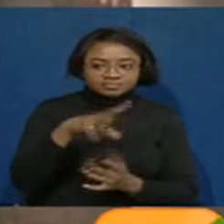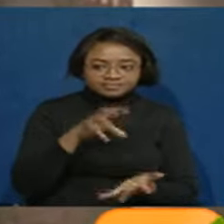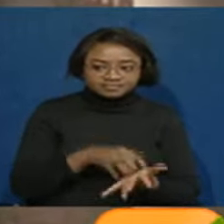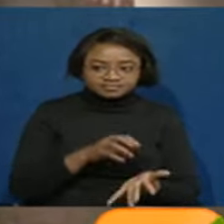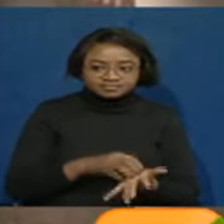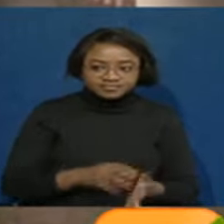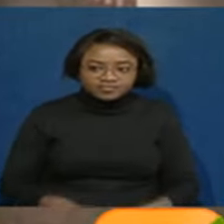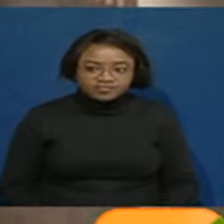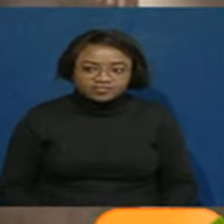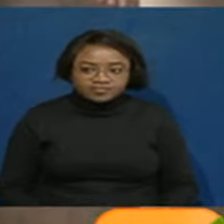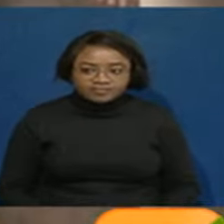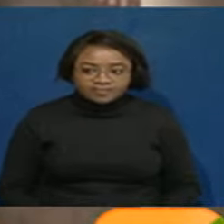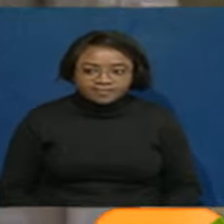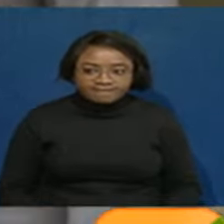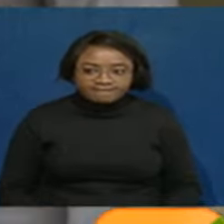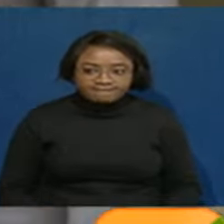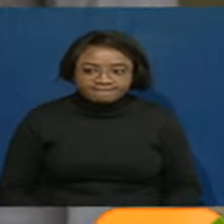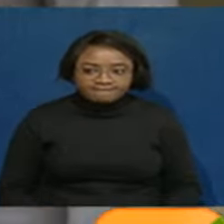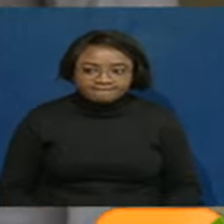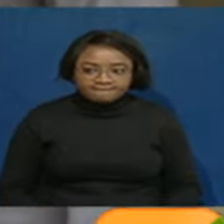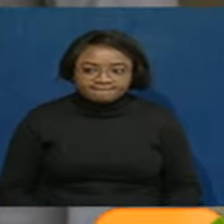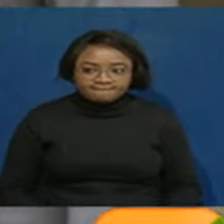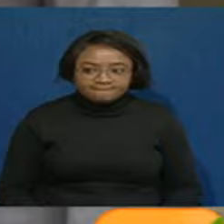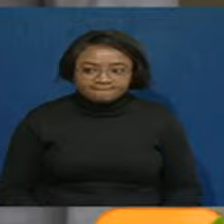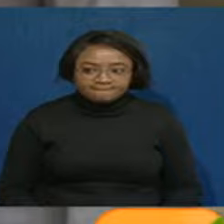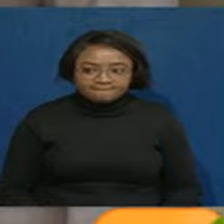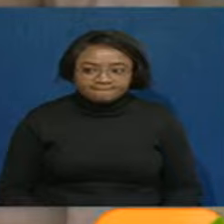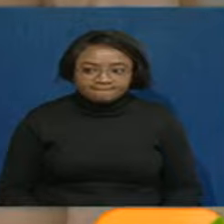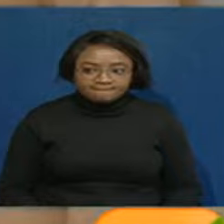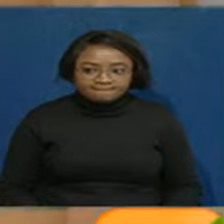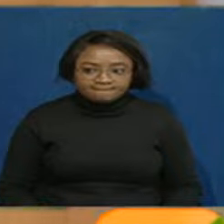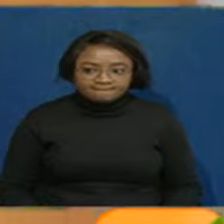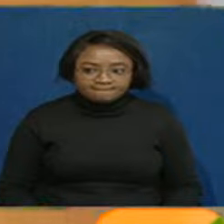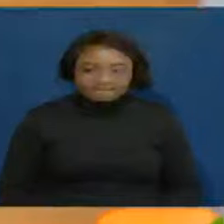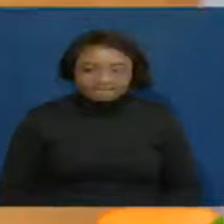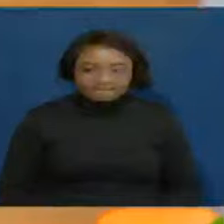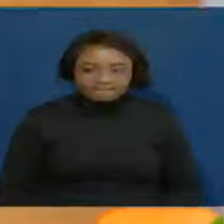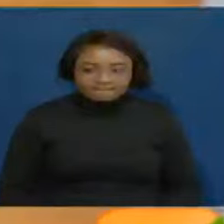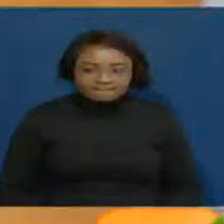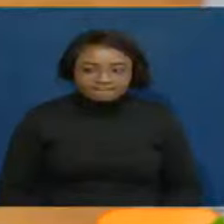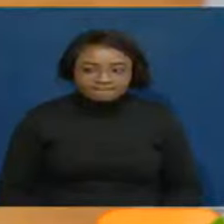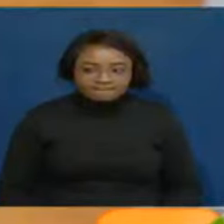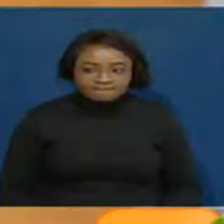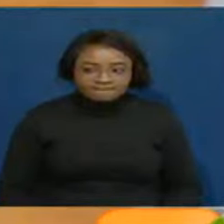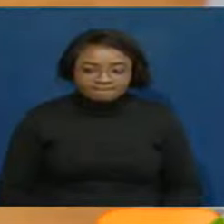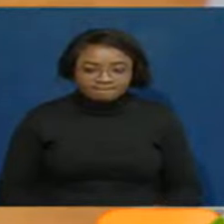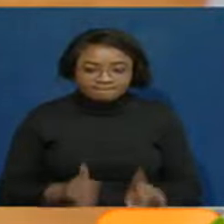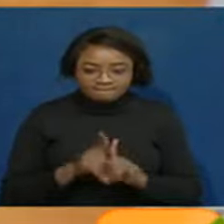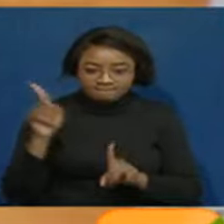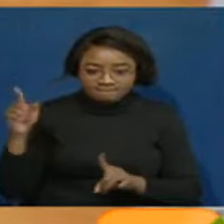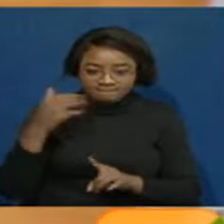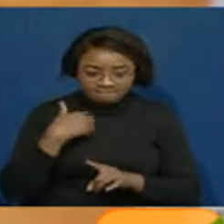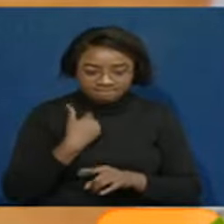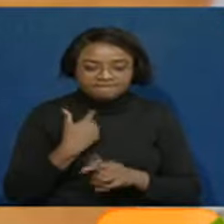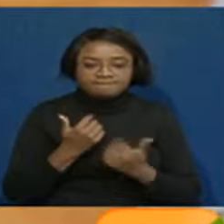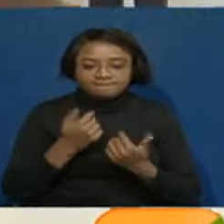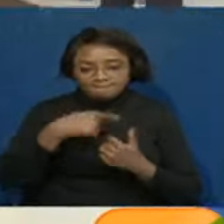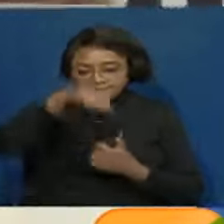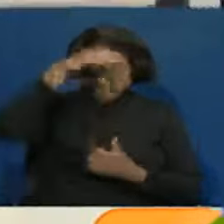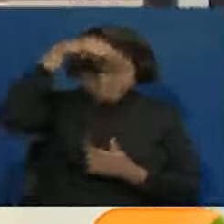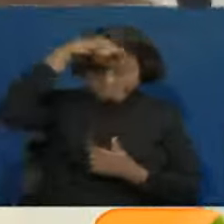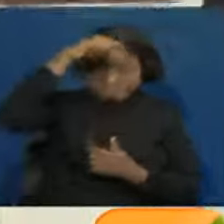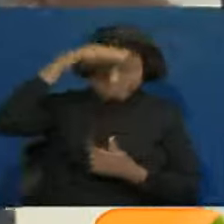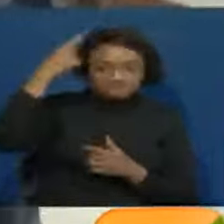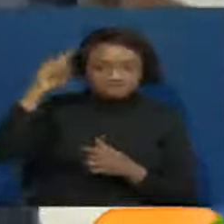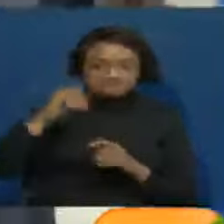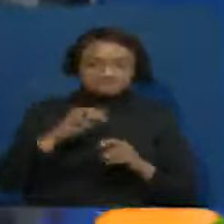by clinching the running mate slot for the Kenya Kwanza presidential ticket. The 59-year-old Bachelor of Arts and Political Science graduate now